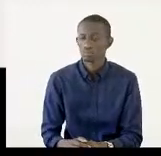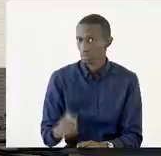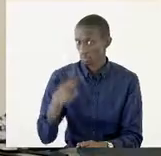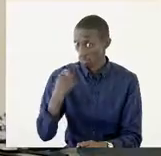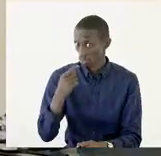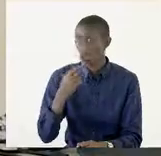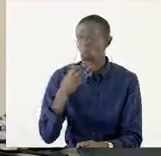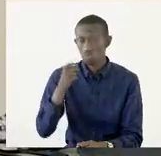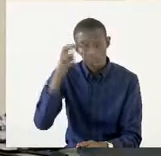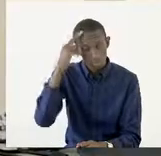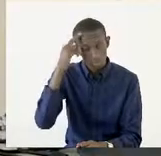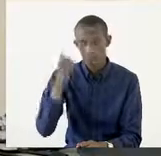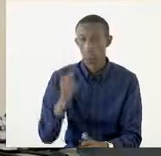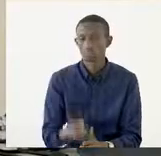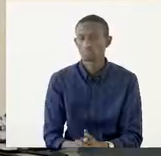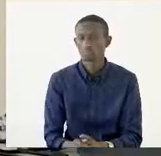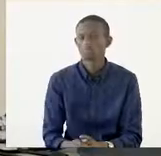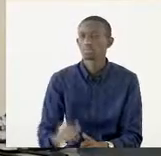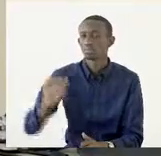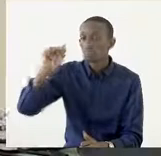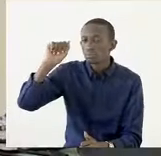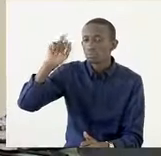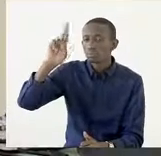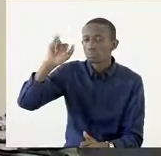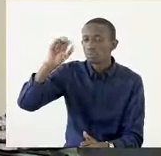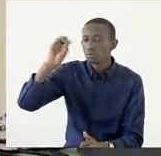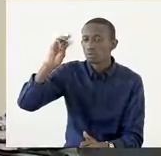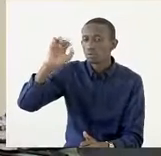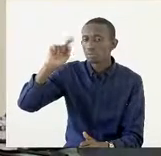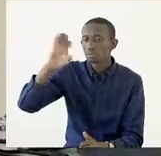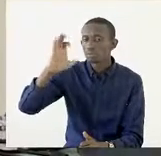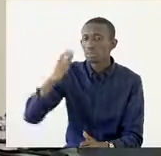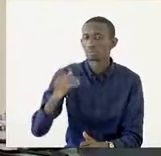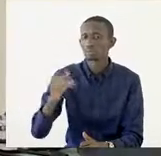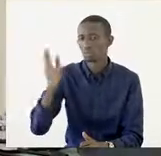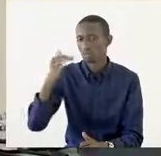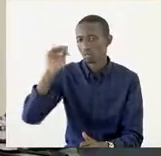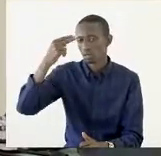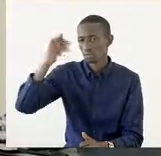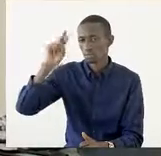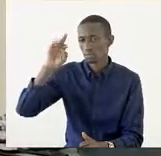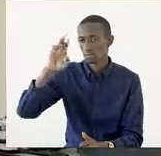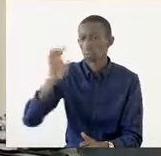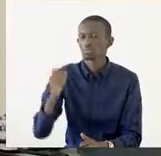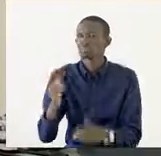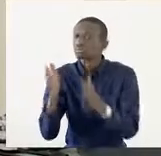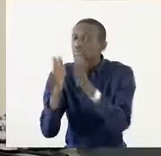you again, is that aromatic aldehydes and ketones